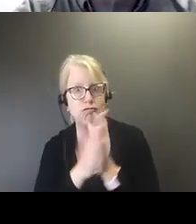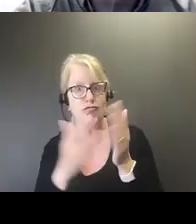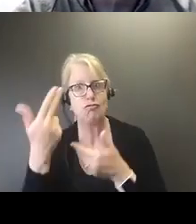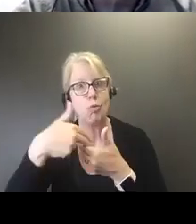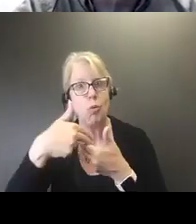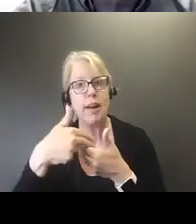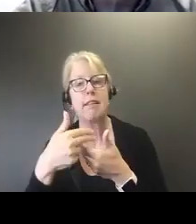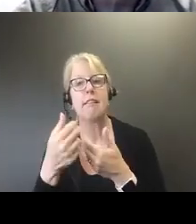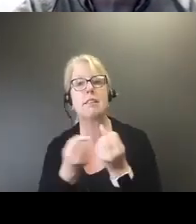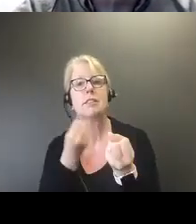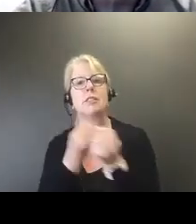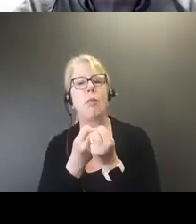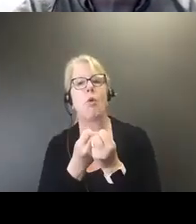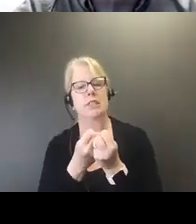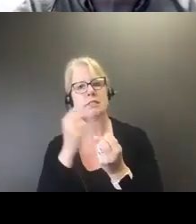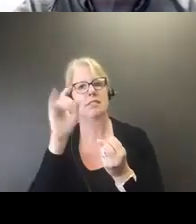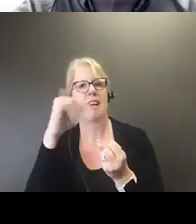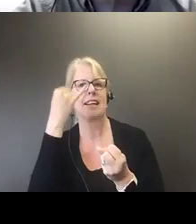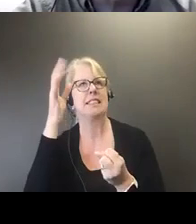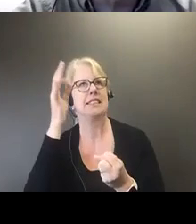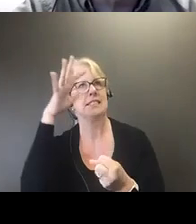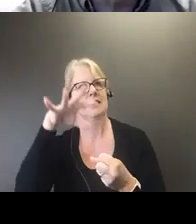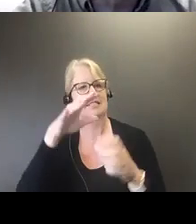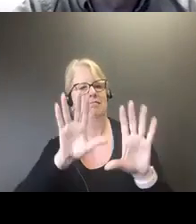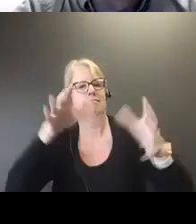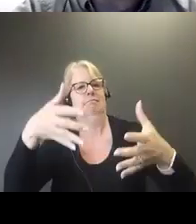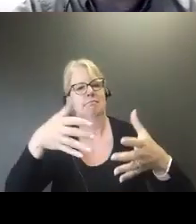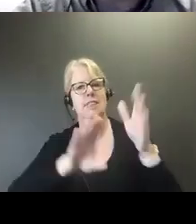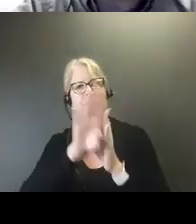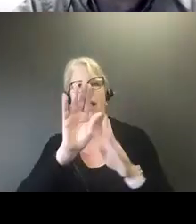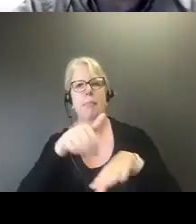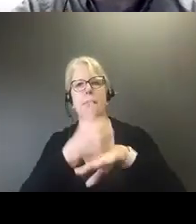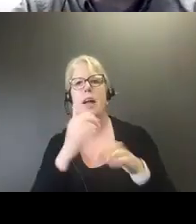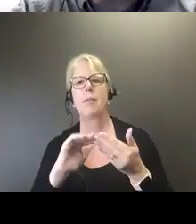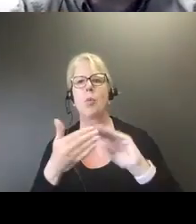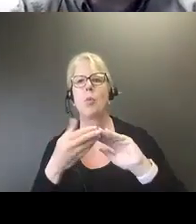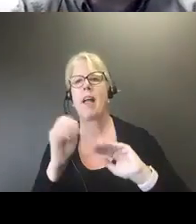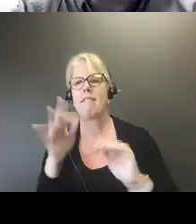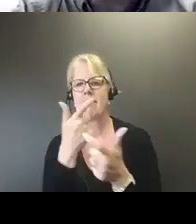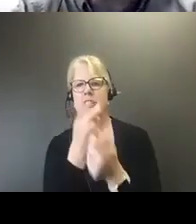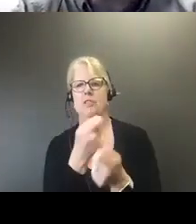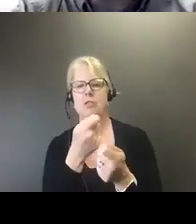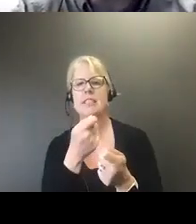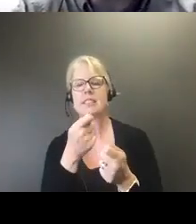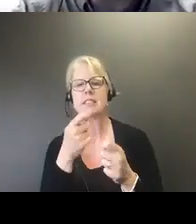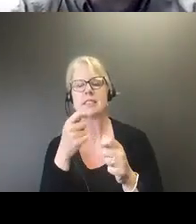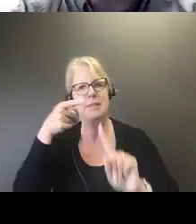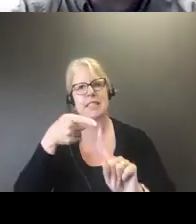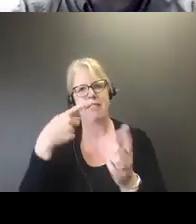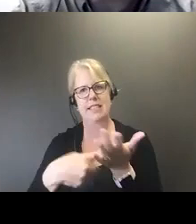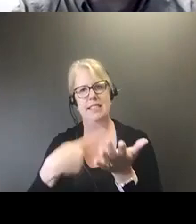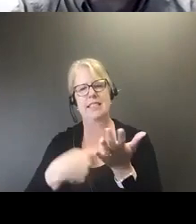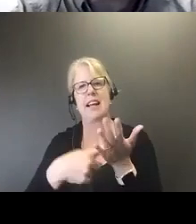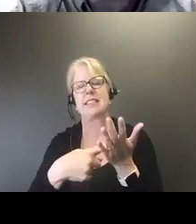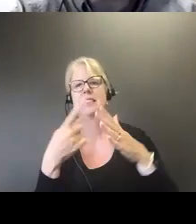supporting the development of a community of interest, specifically around this issue of isolation and